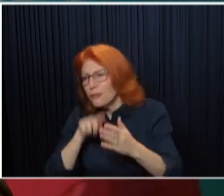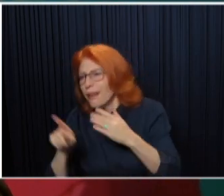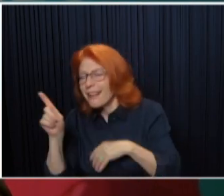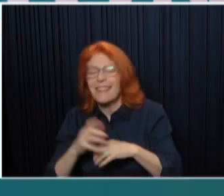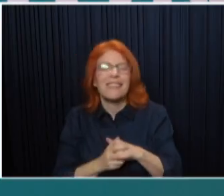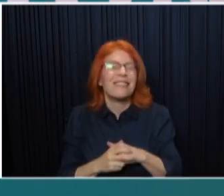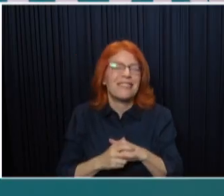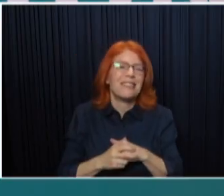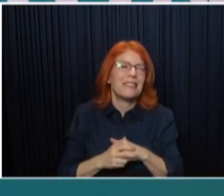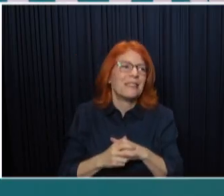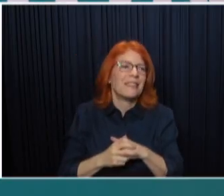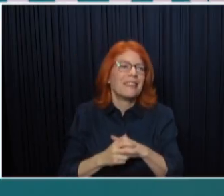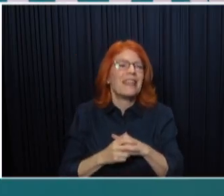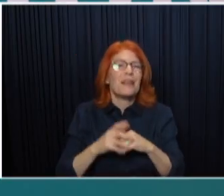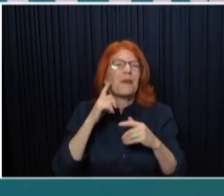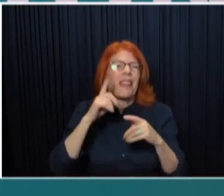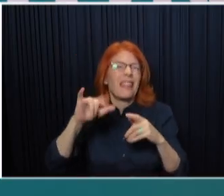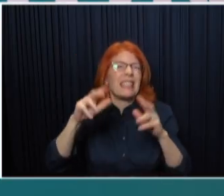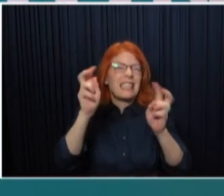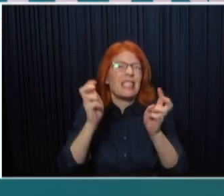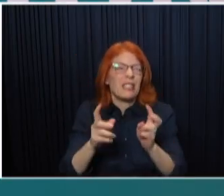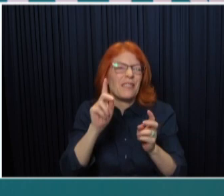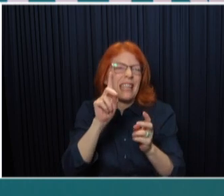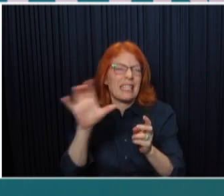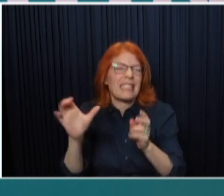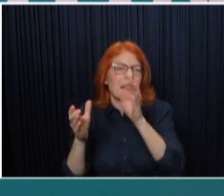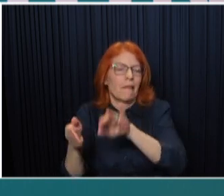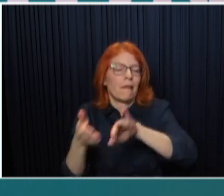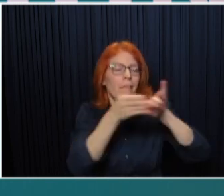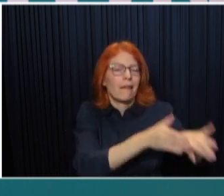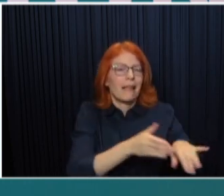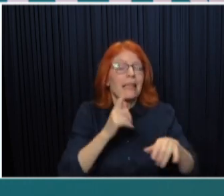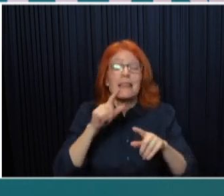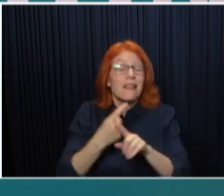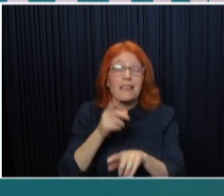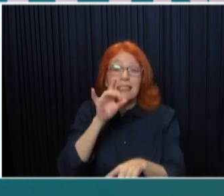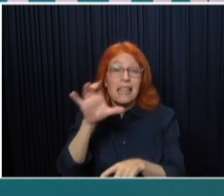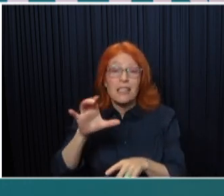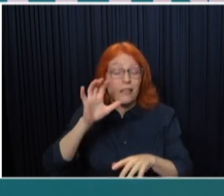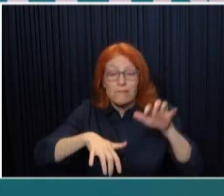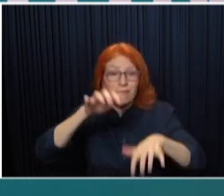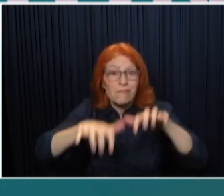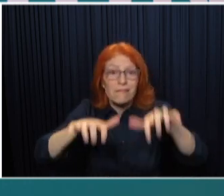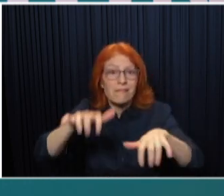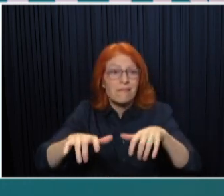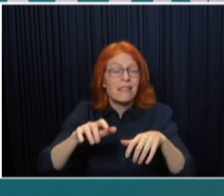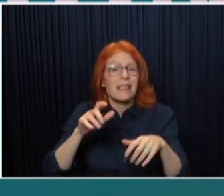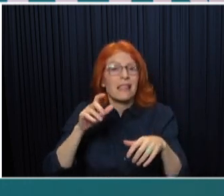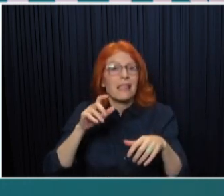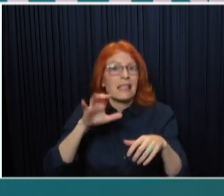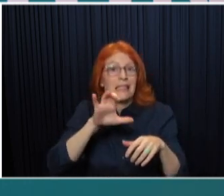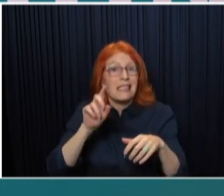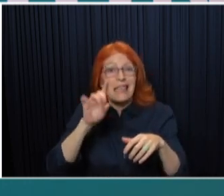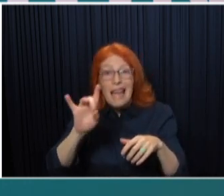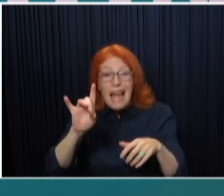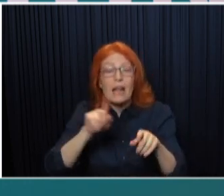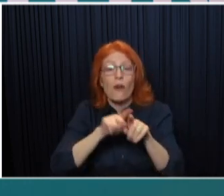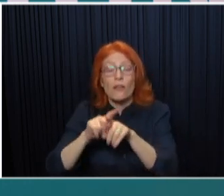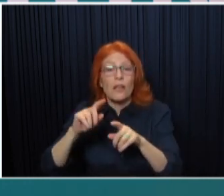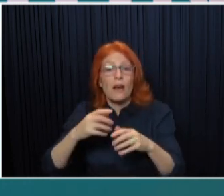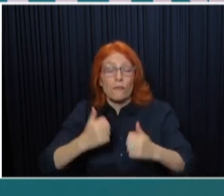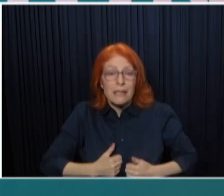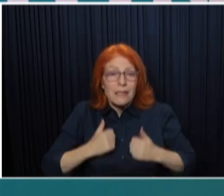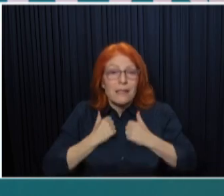can move on from this issue of data centers, because it's not just data centers going up in CD8 right now. We've got residential, we've got